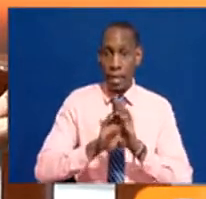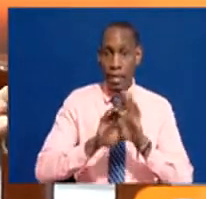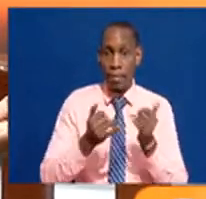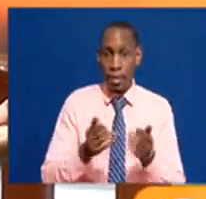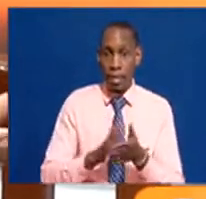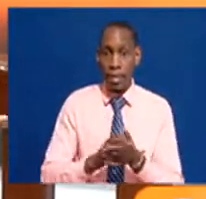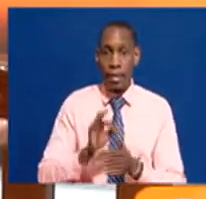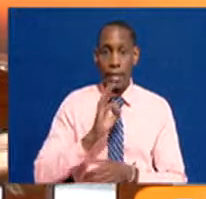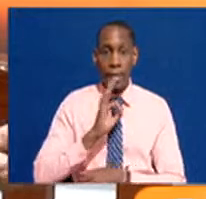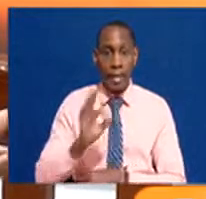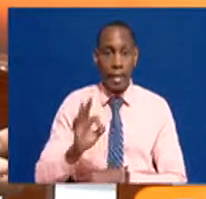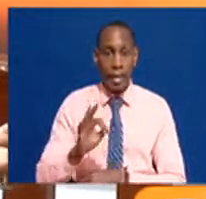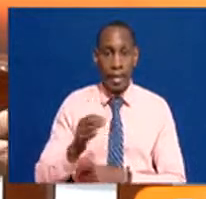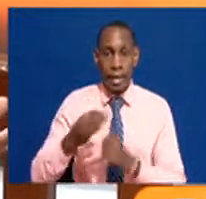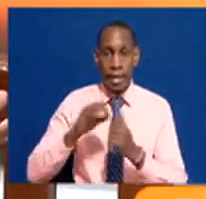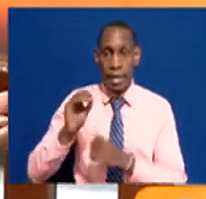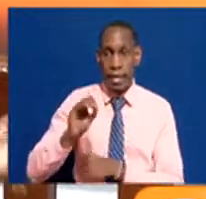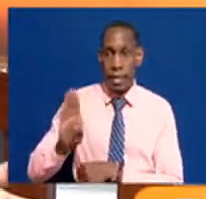it's